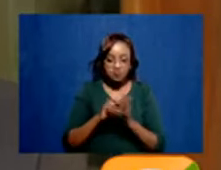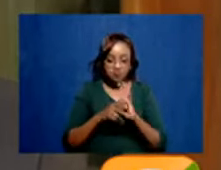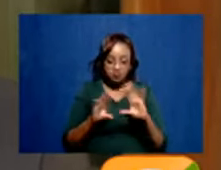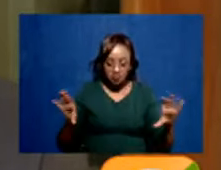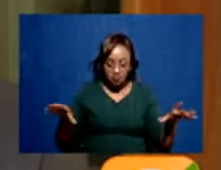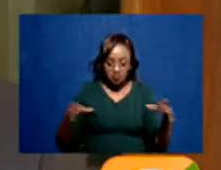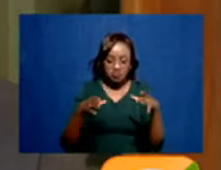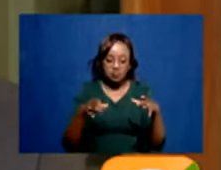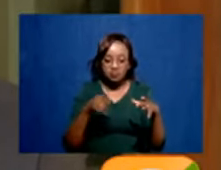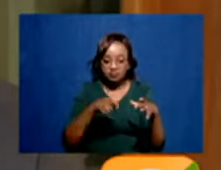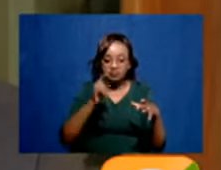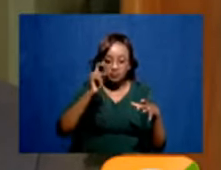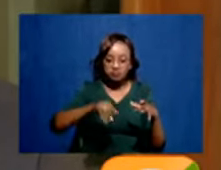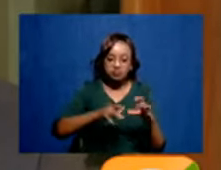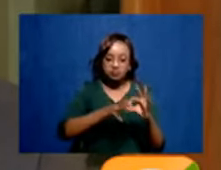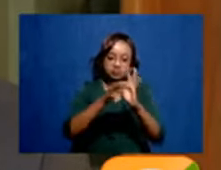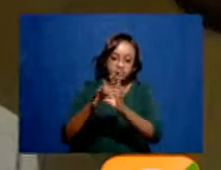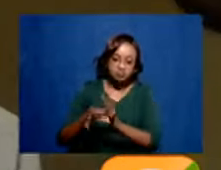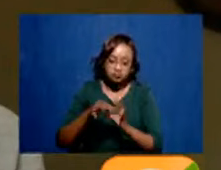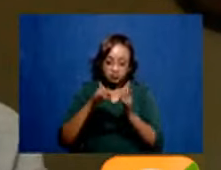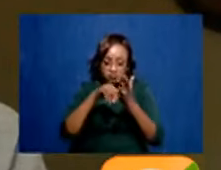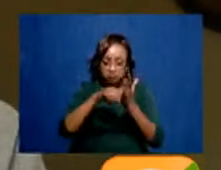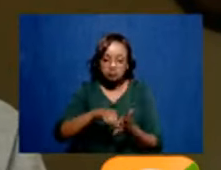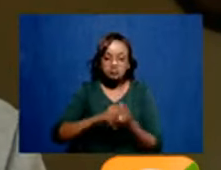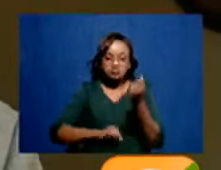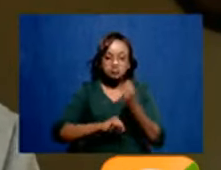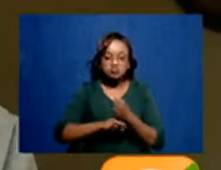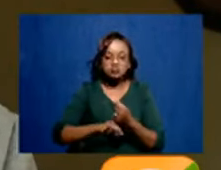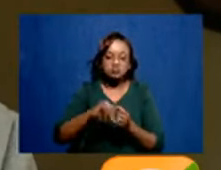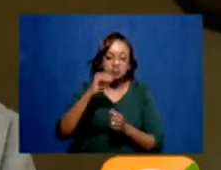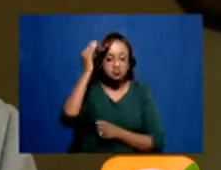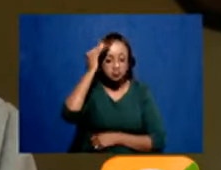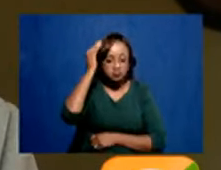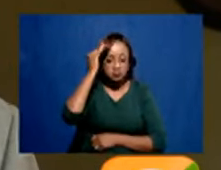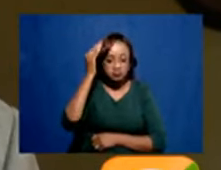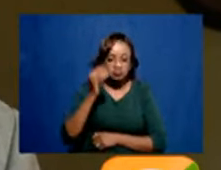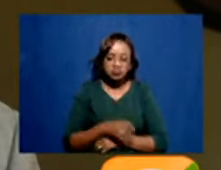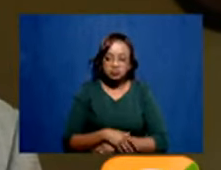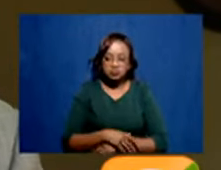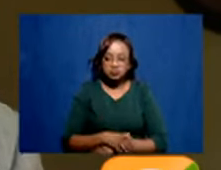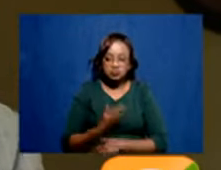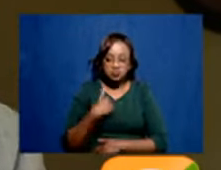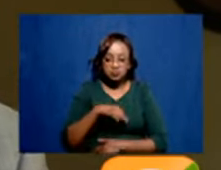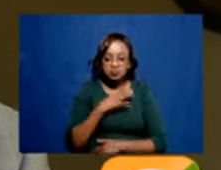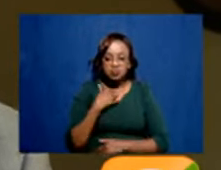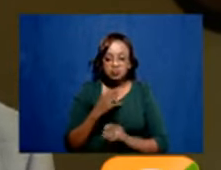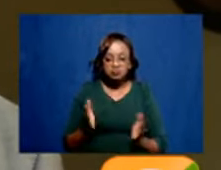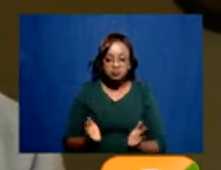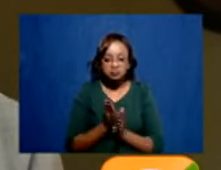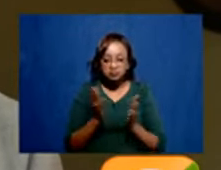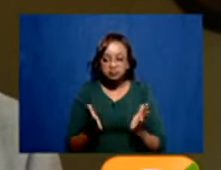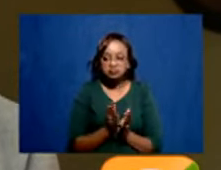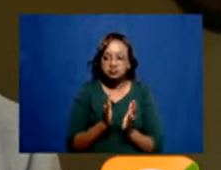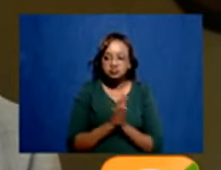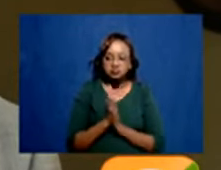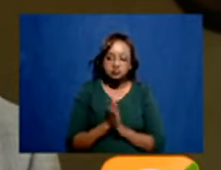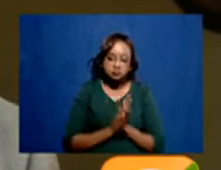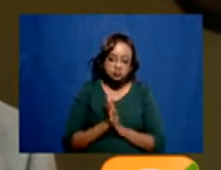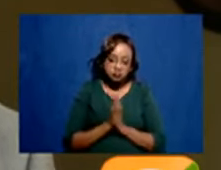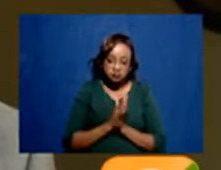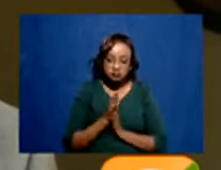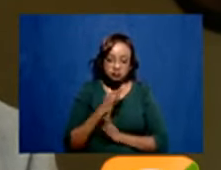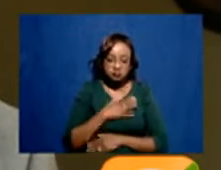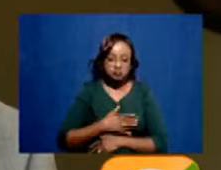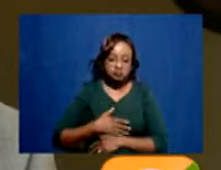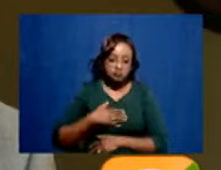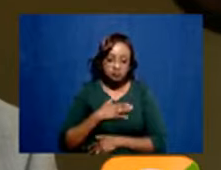community, let's emphasize on education. Ushirikiano wetu na Saidika, kwa hivyo tungeomba wananchi, kwa ule undogo